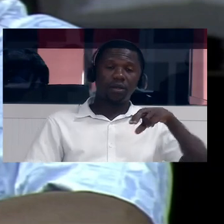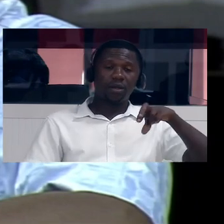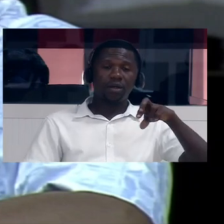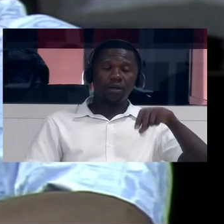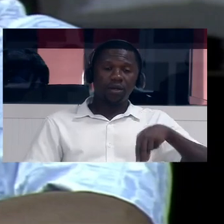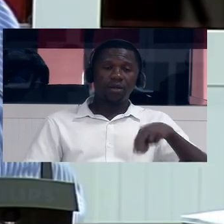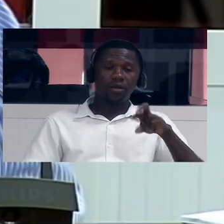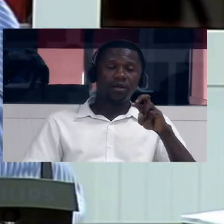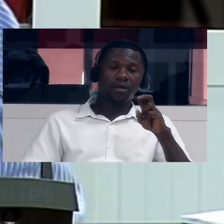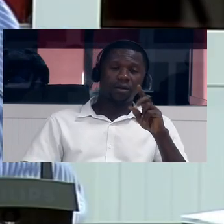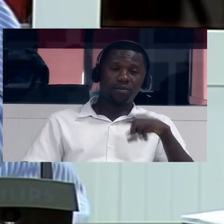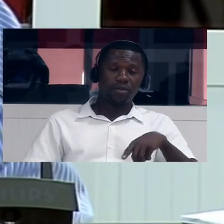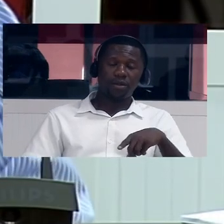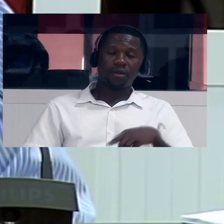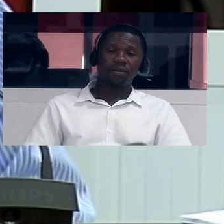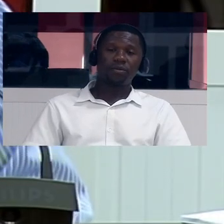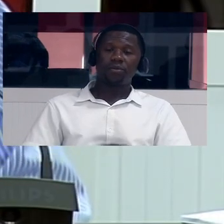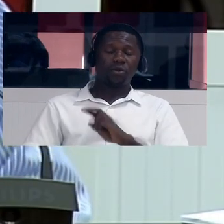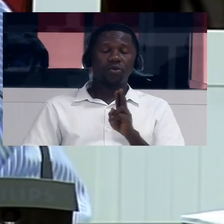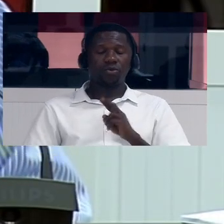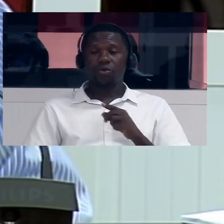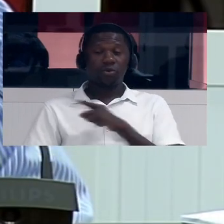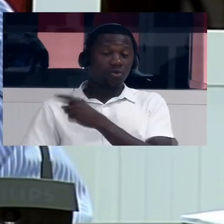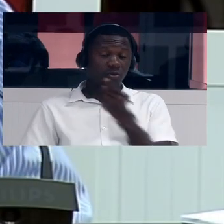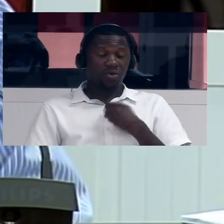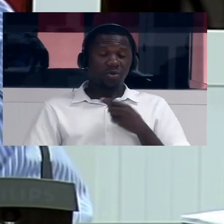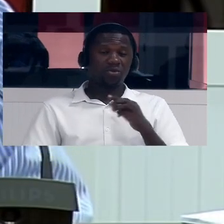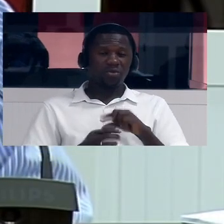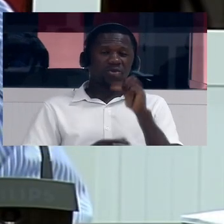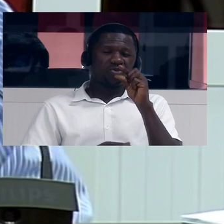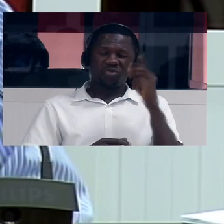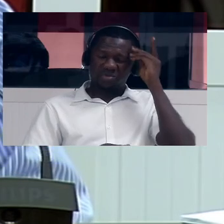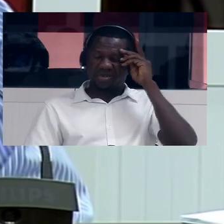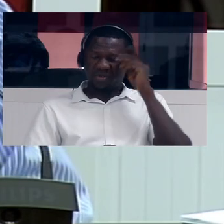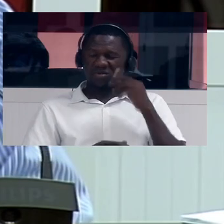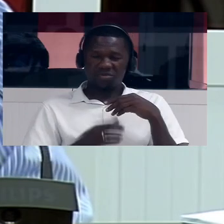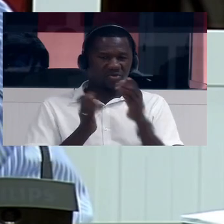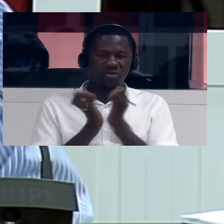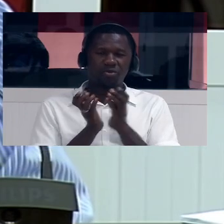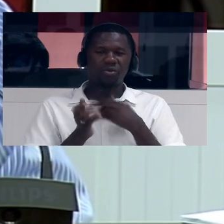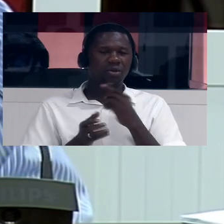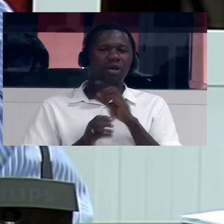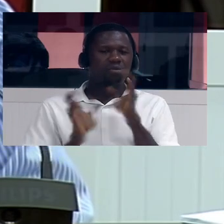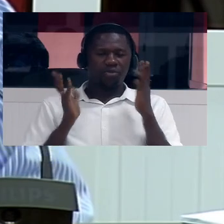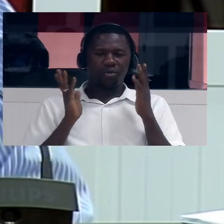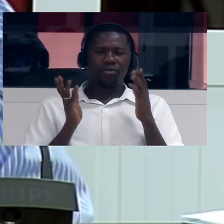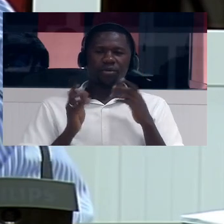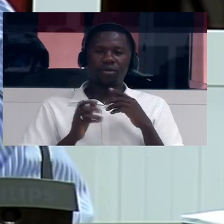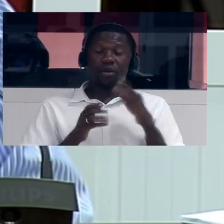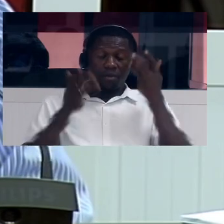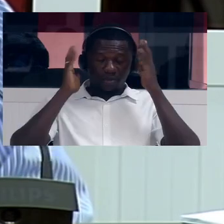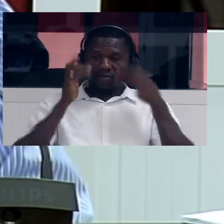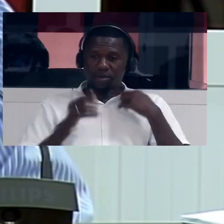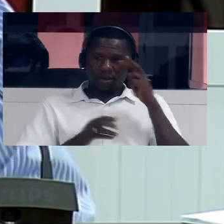No, those were small parties by me, and they didn't have issues. They had no issues. The issues that I realized